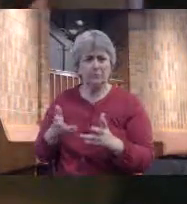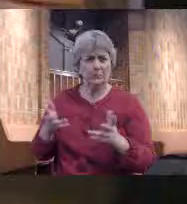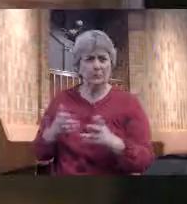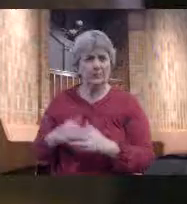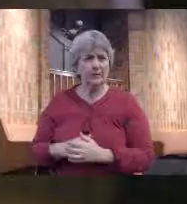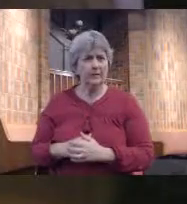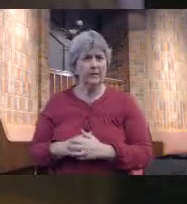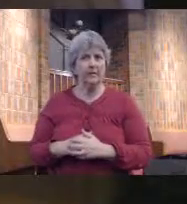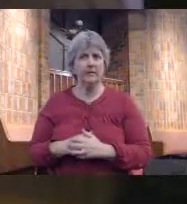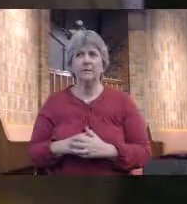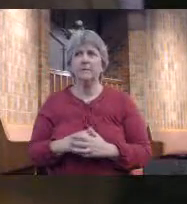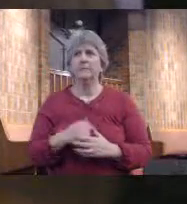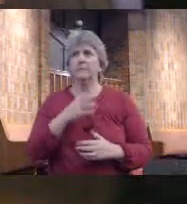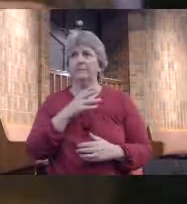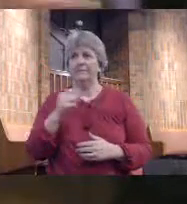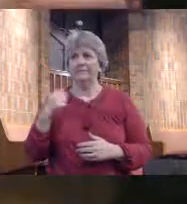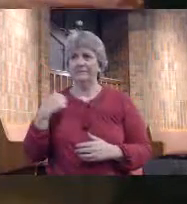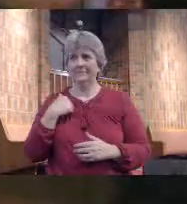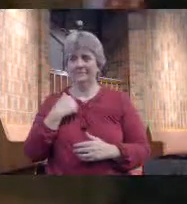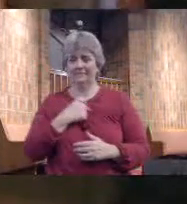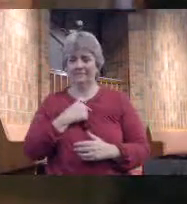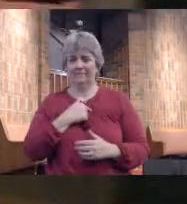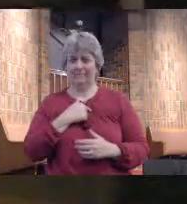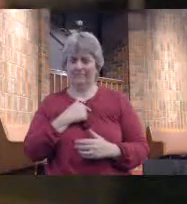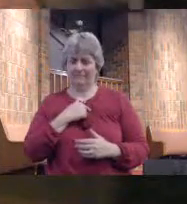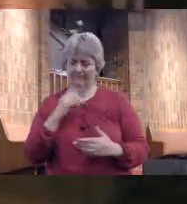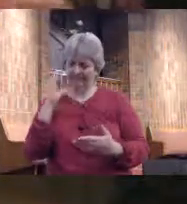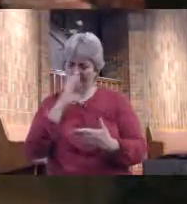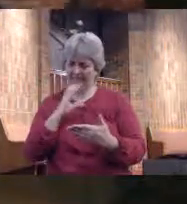And as we spend our time there, we might find